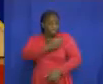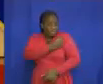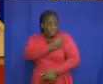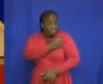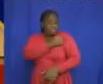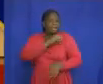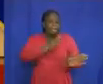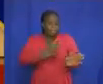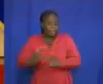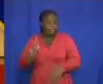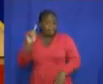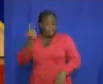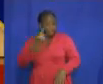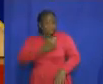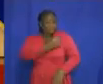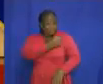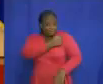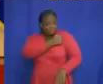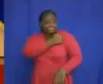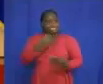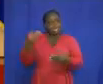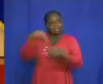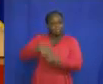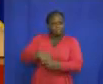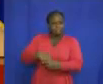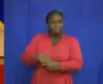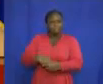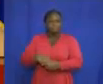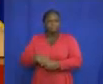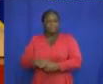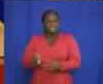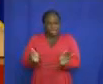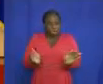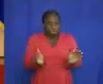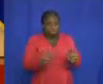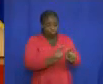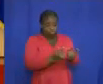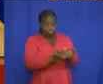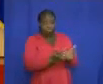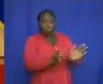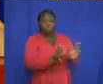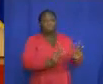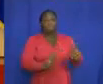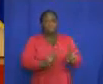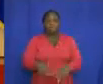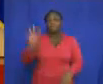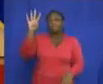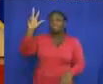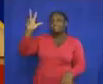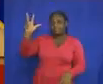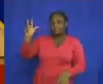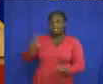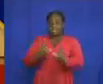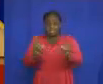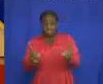phase involved vaccinating a segment of the population in 43 districts, that is,